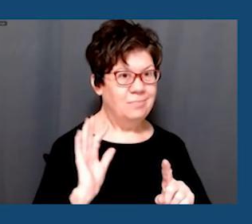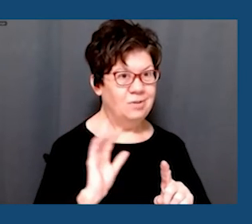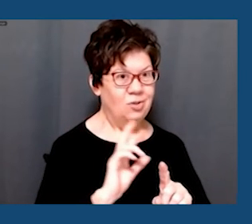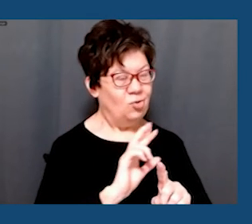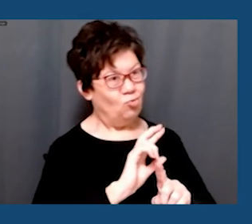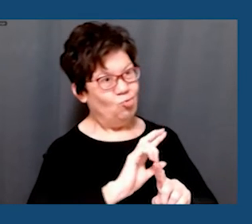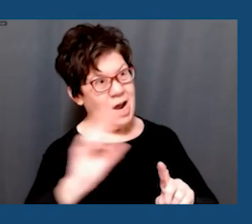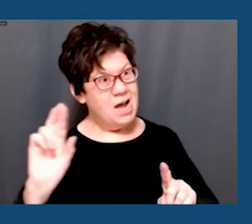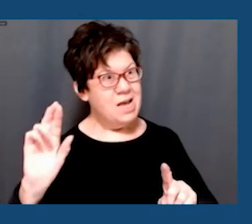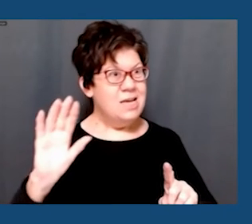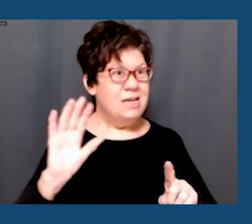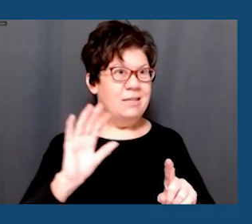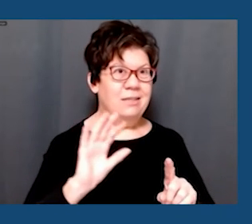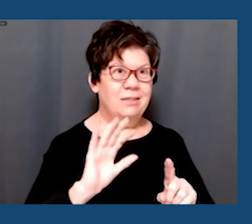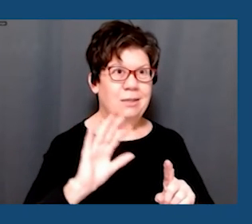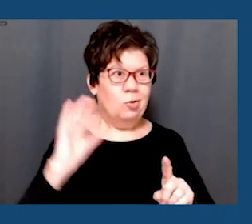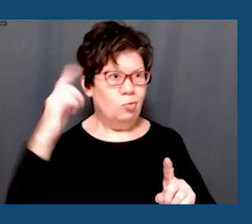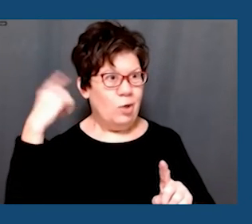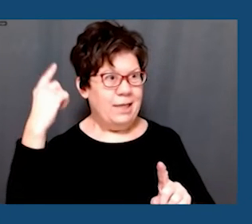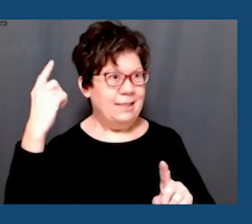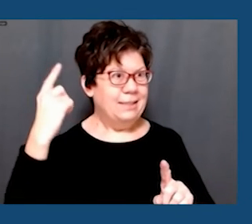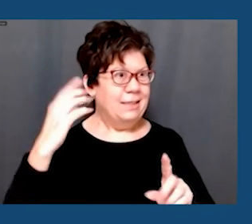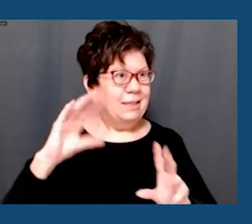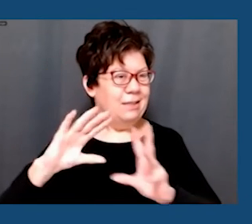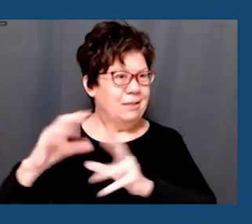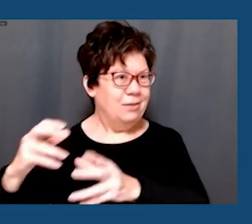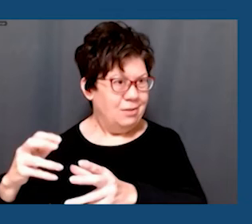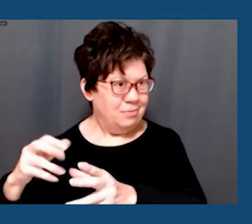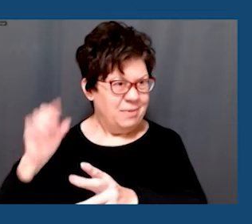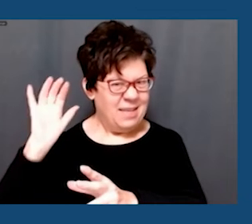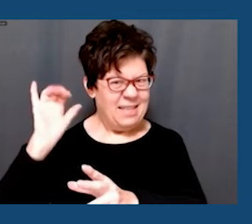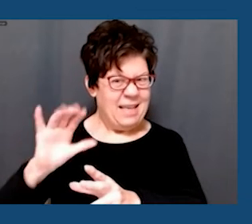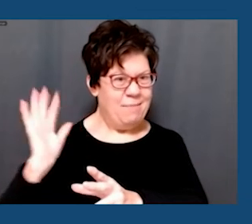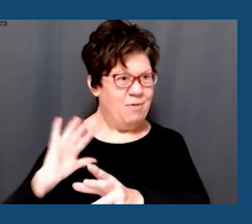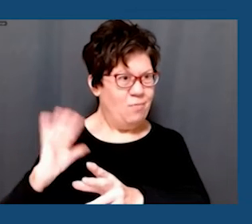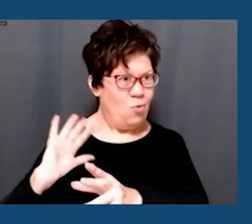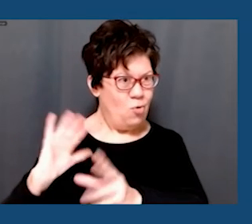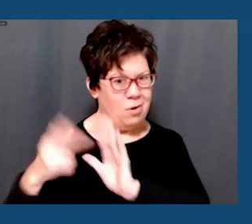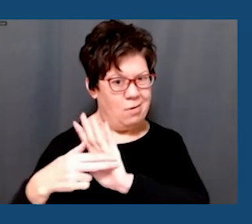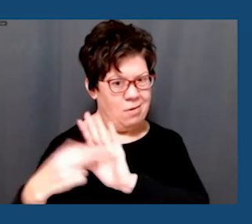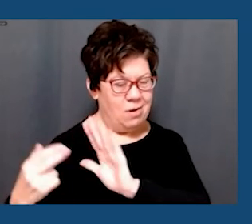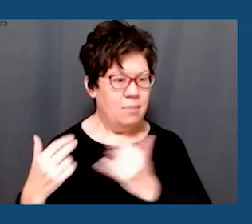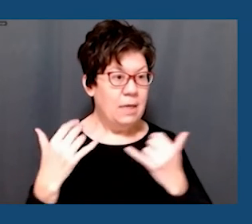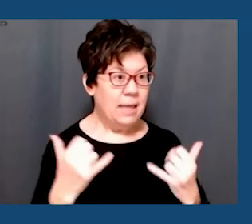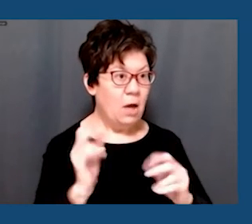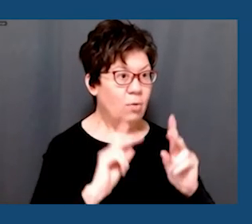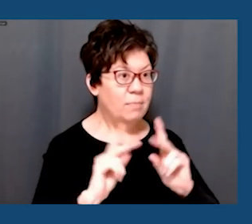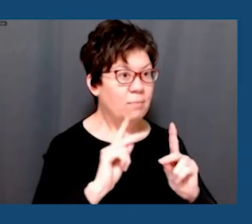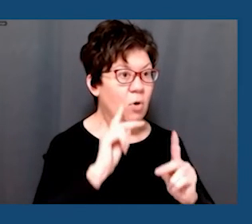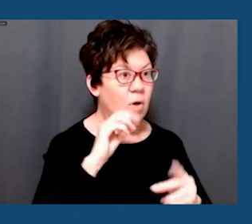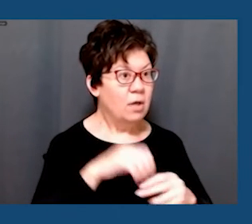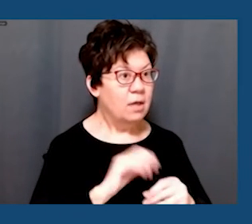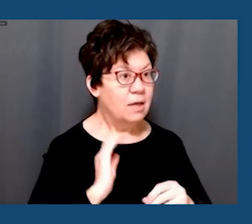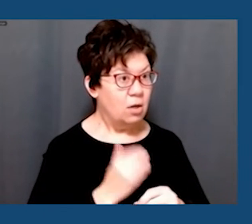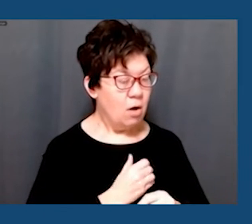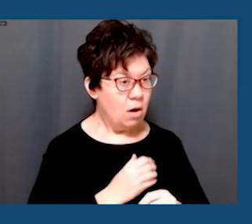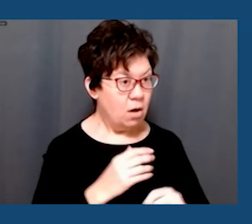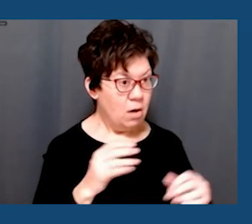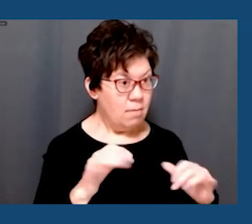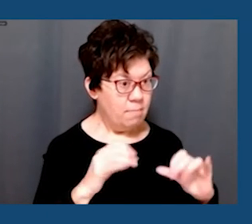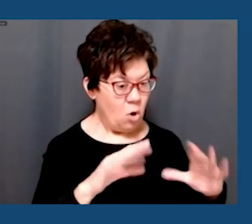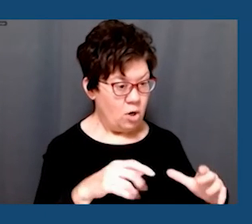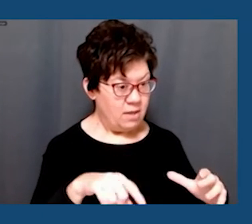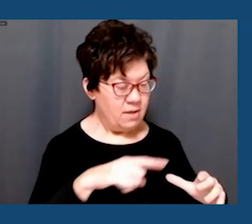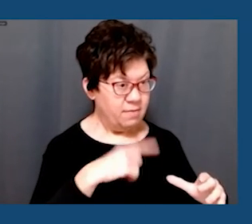extremist crazy wing. And now there's people in our party who are questioning whether or not the Holocaust happened. When I